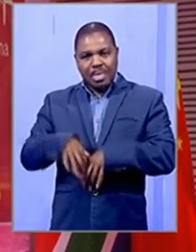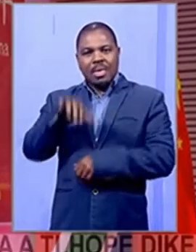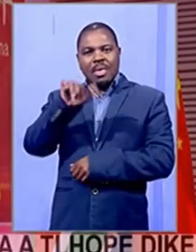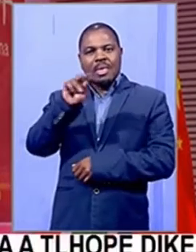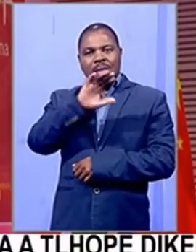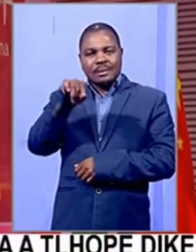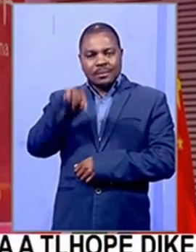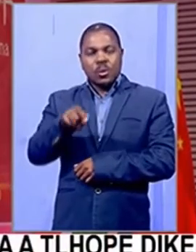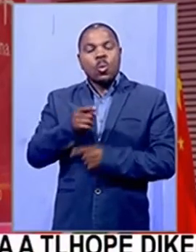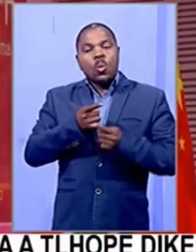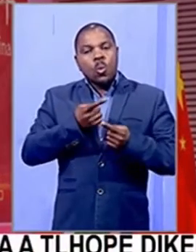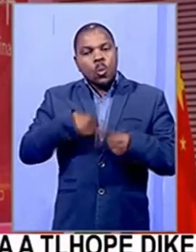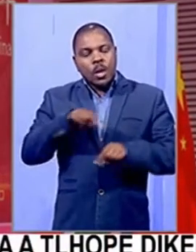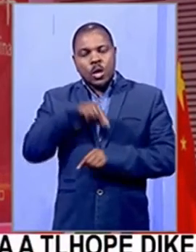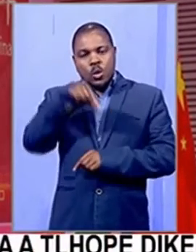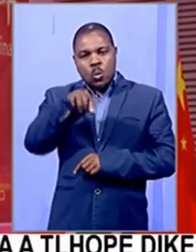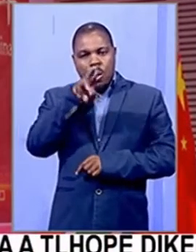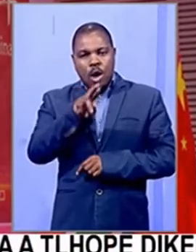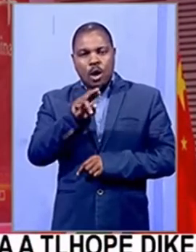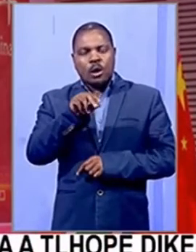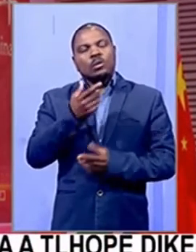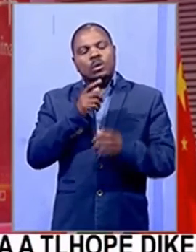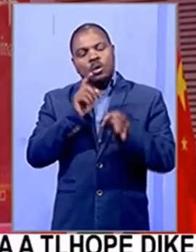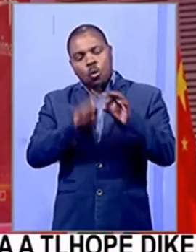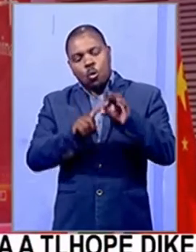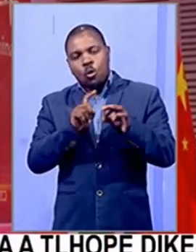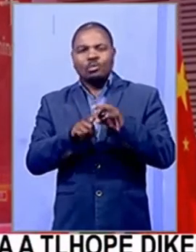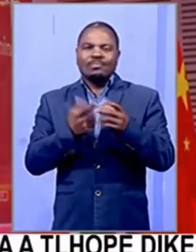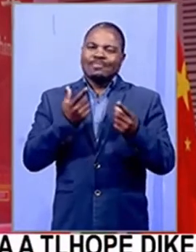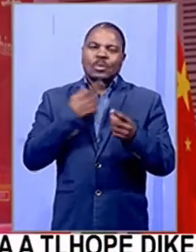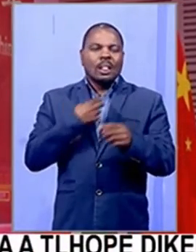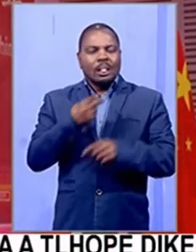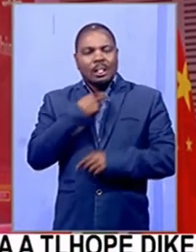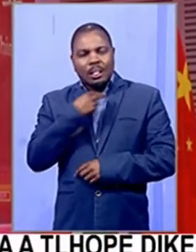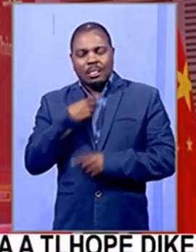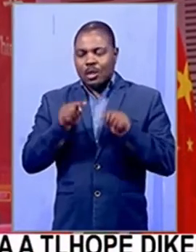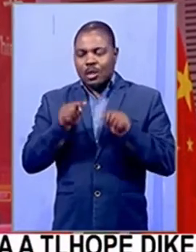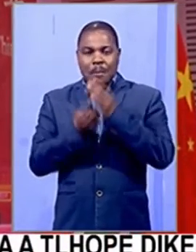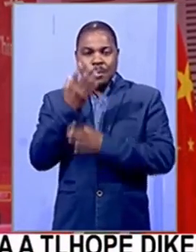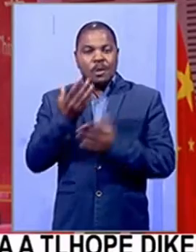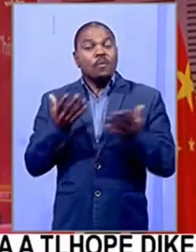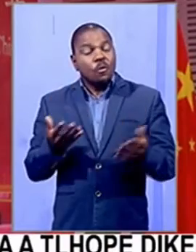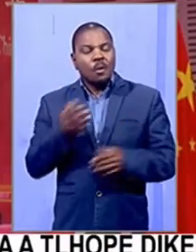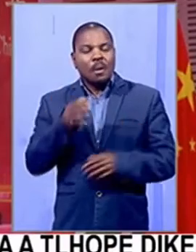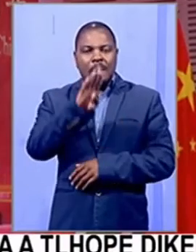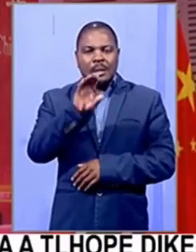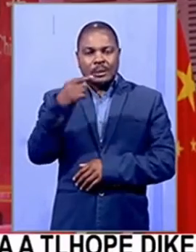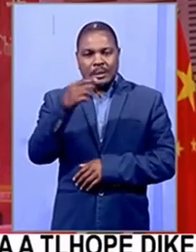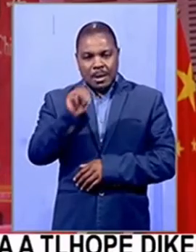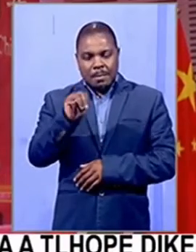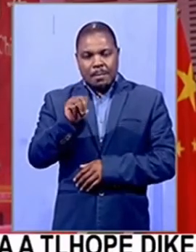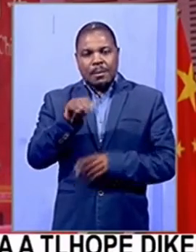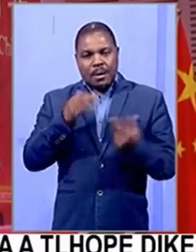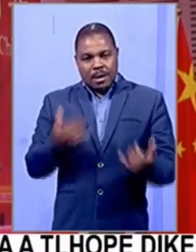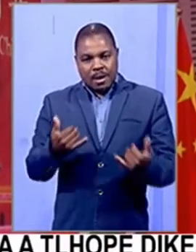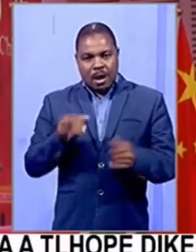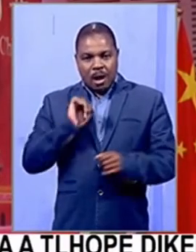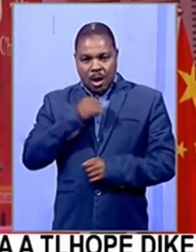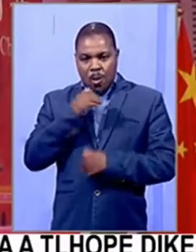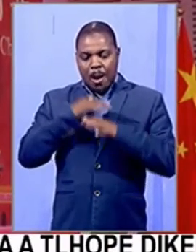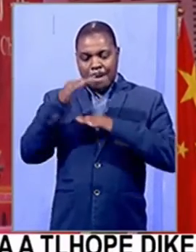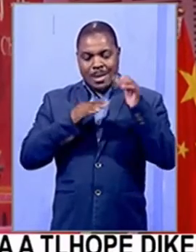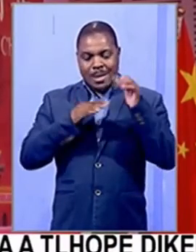able to generate QR codes for BGM, so we lost a weekend. We have now installed in our own